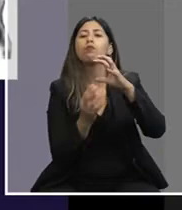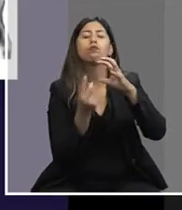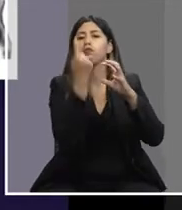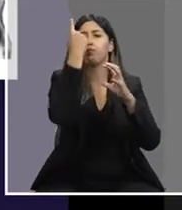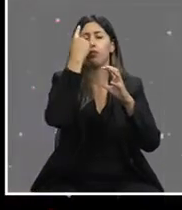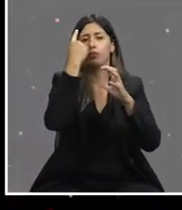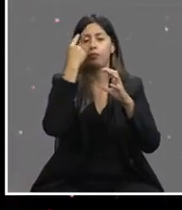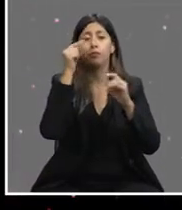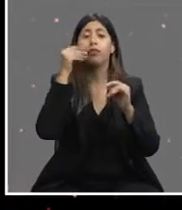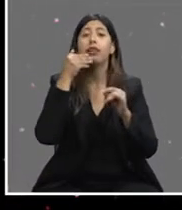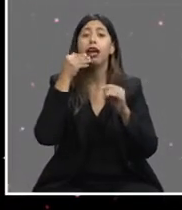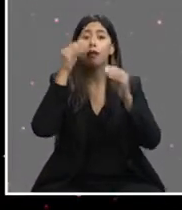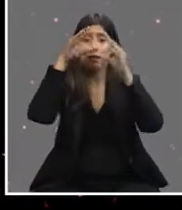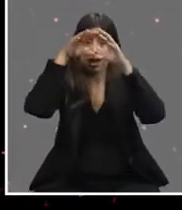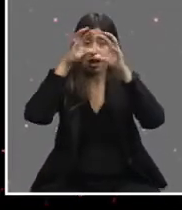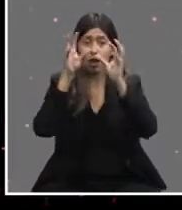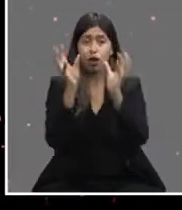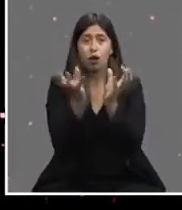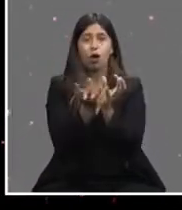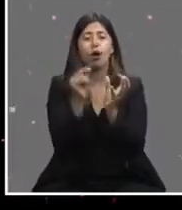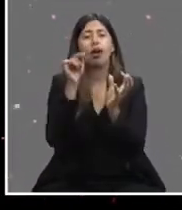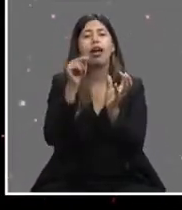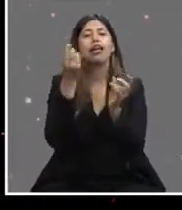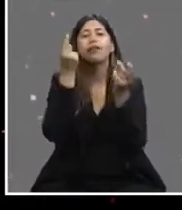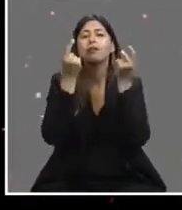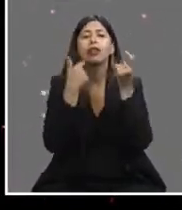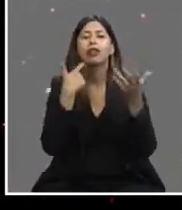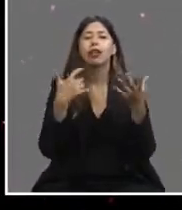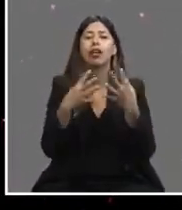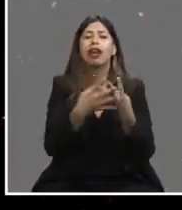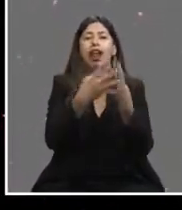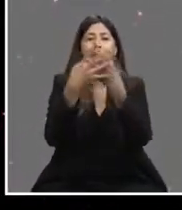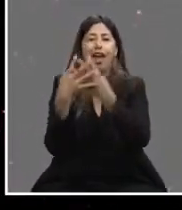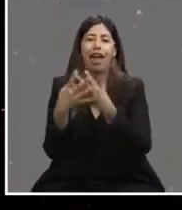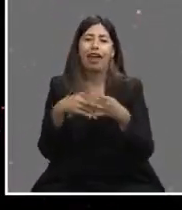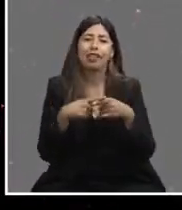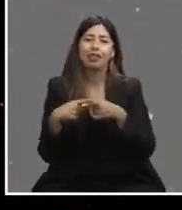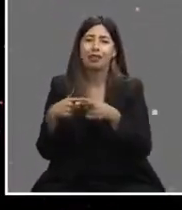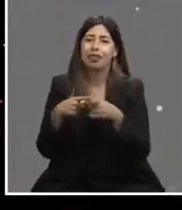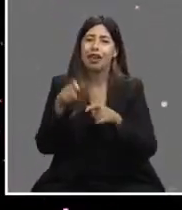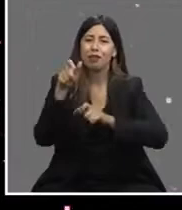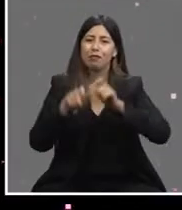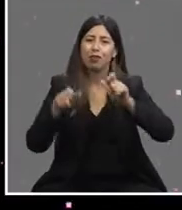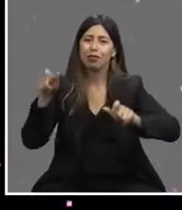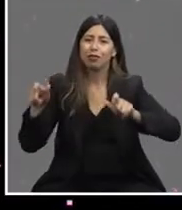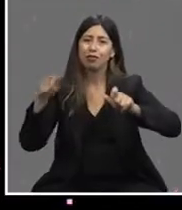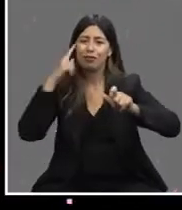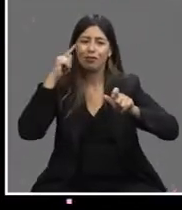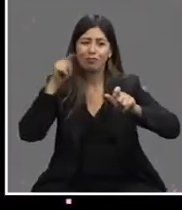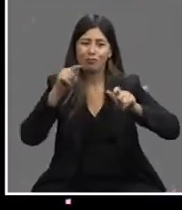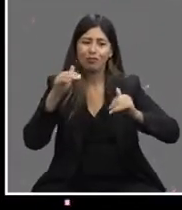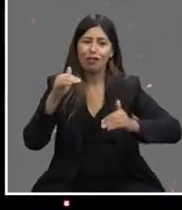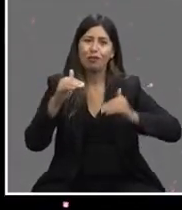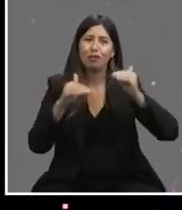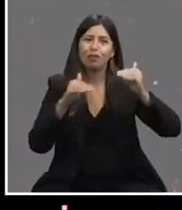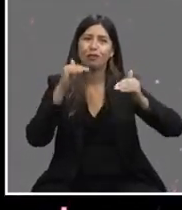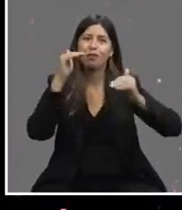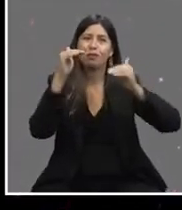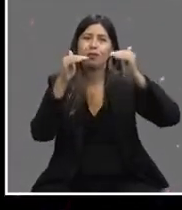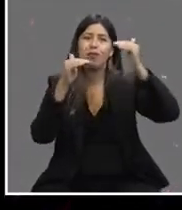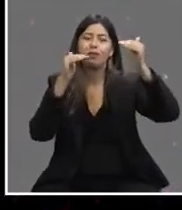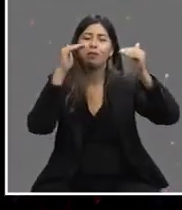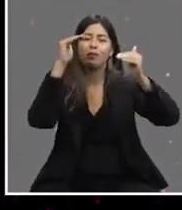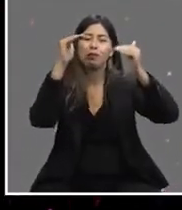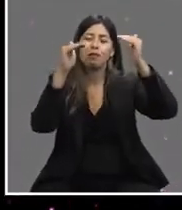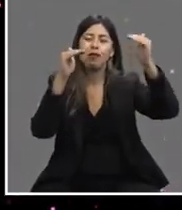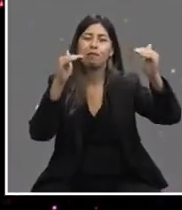the virtual ladder of the hierarchy in online groups, gleaning likes that send dopamine coursing through their striatum.